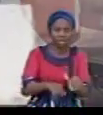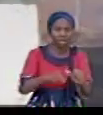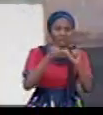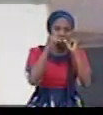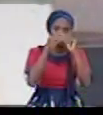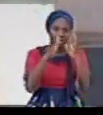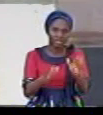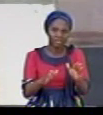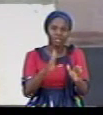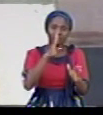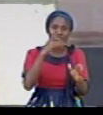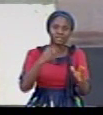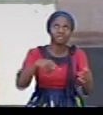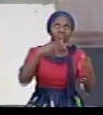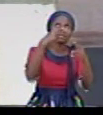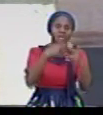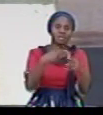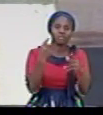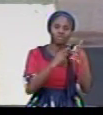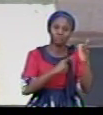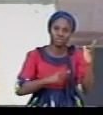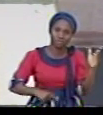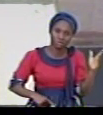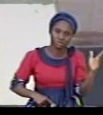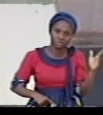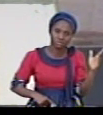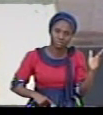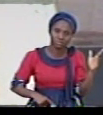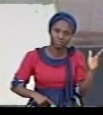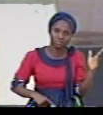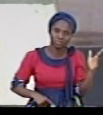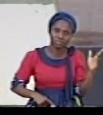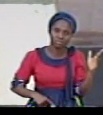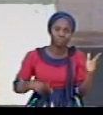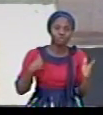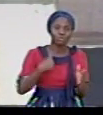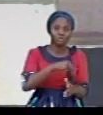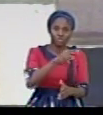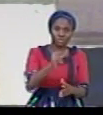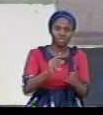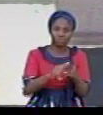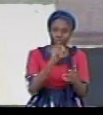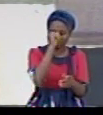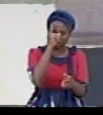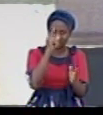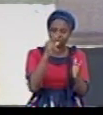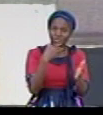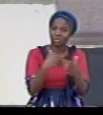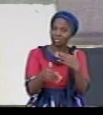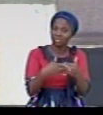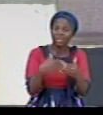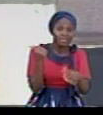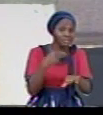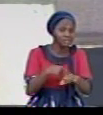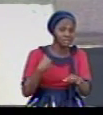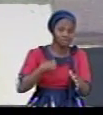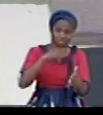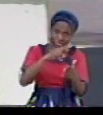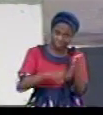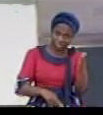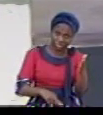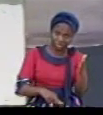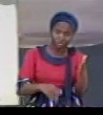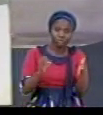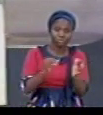the name of the Lord. We need to understand whenever we read, so that we